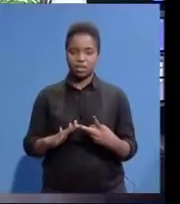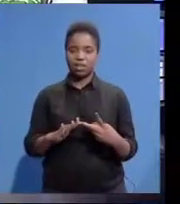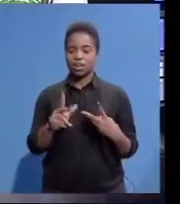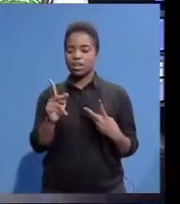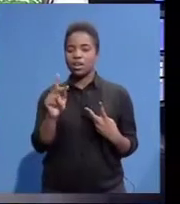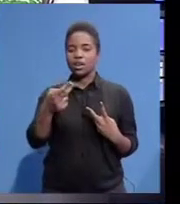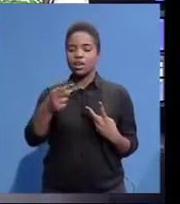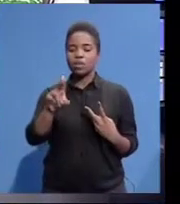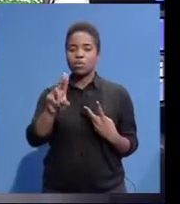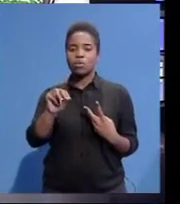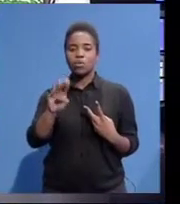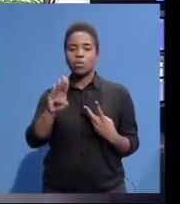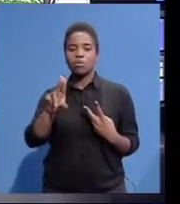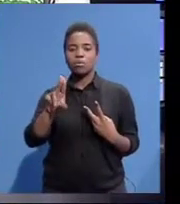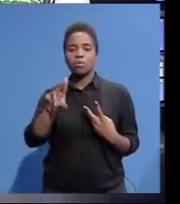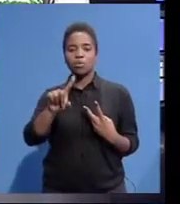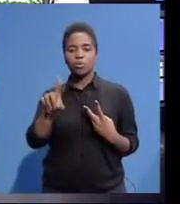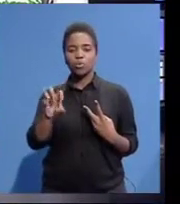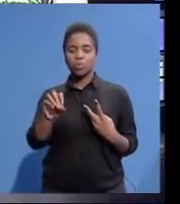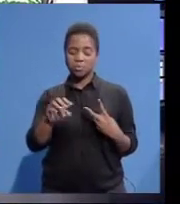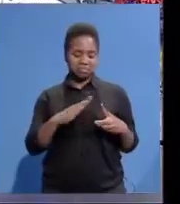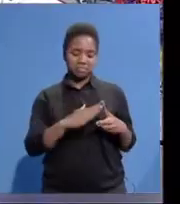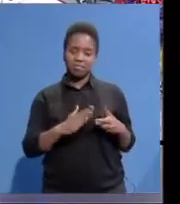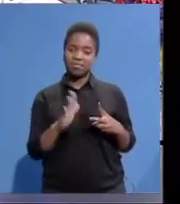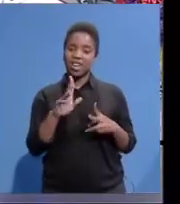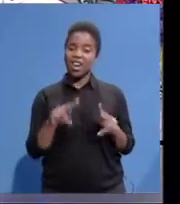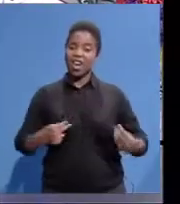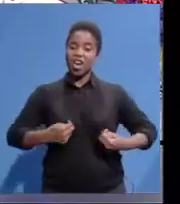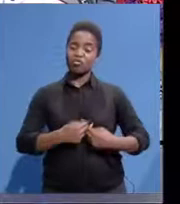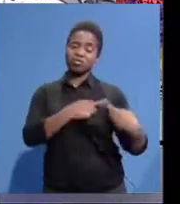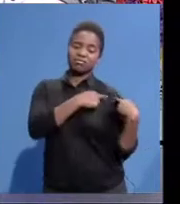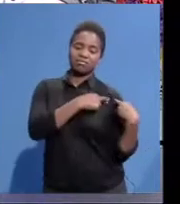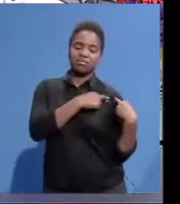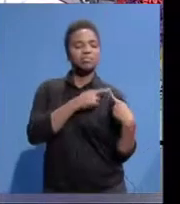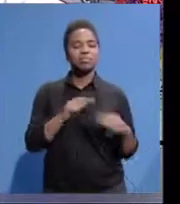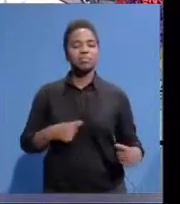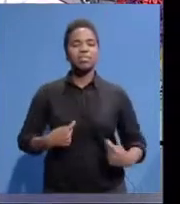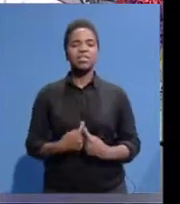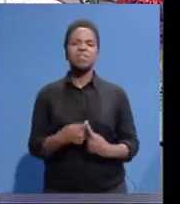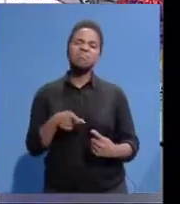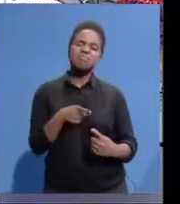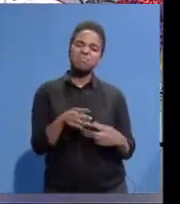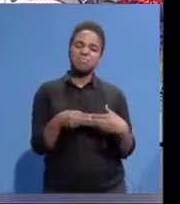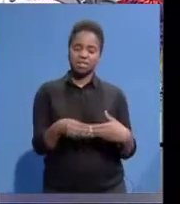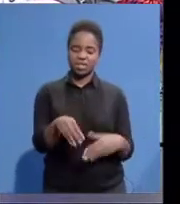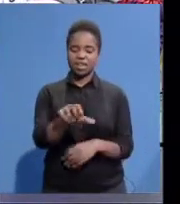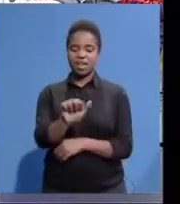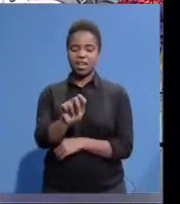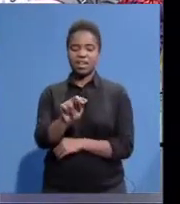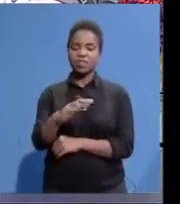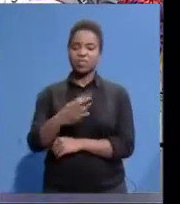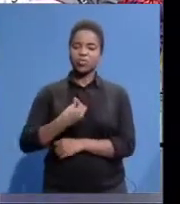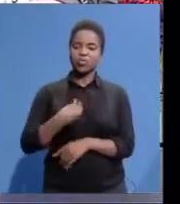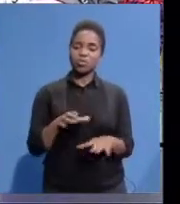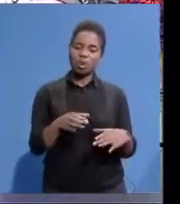both represent the interim structure, the National Task Team, that is leading the ANC Youth League. So we thought it's fitting,